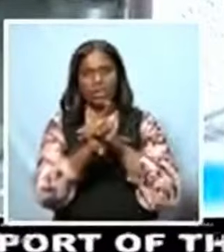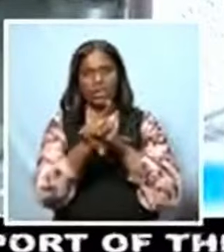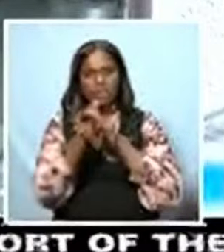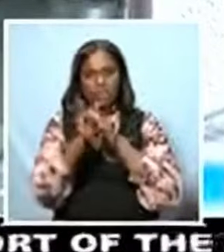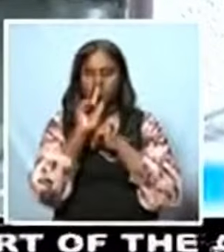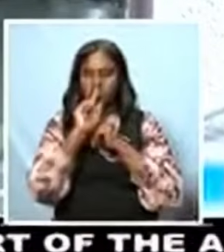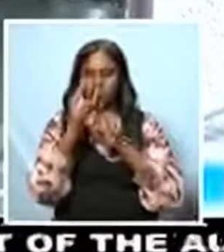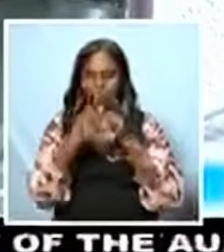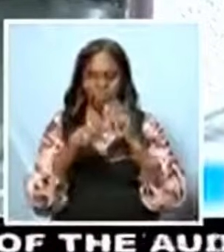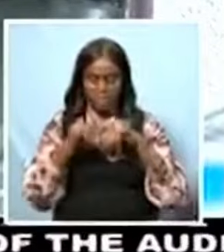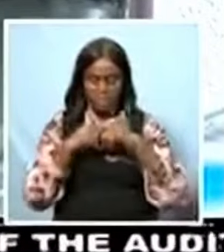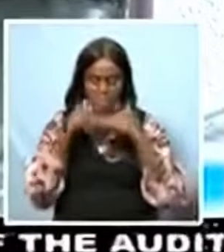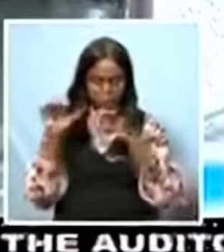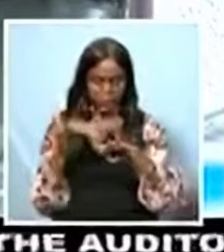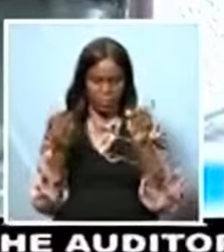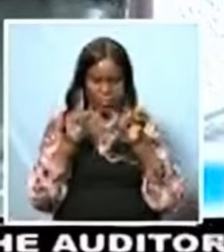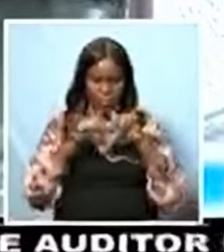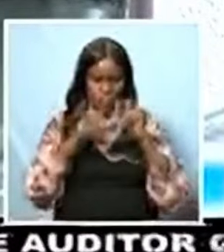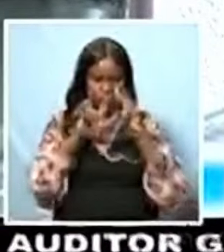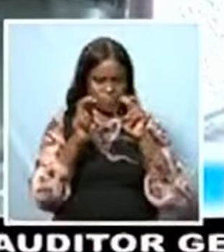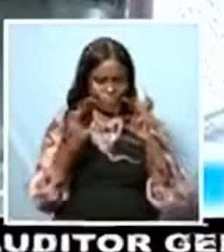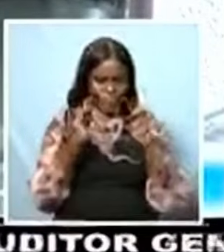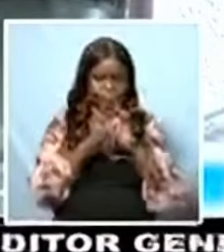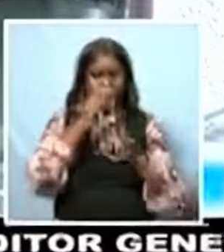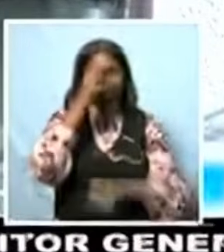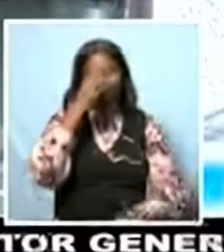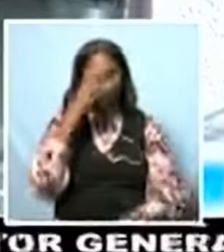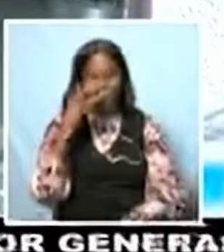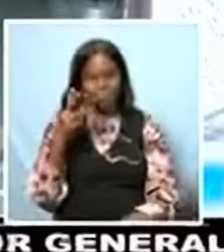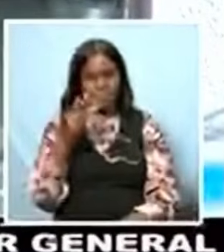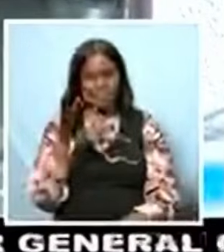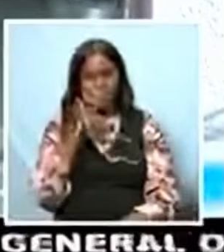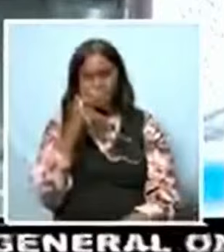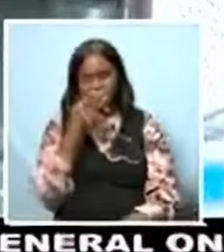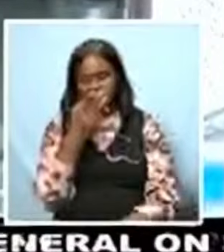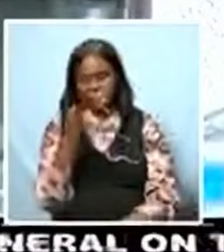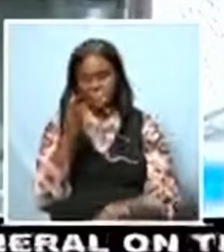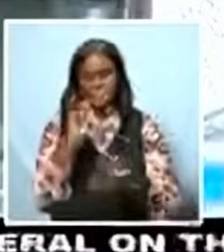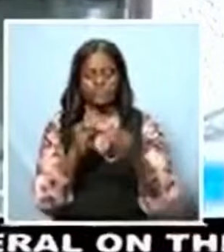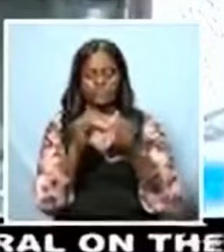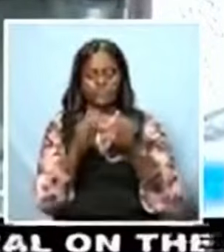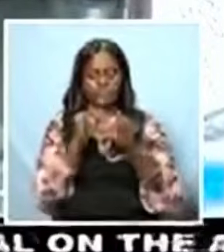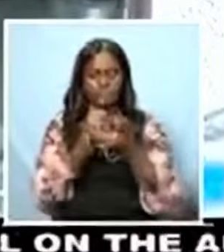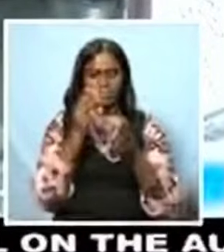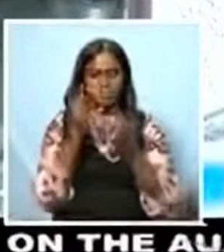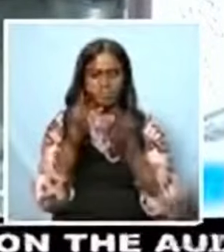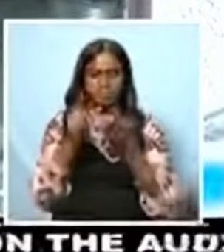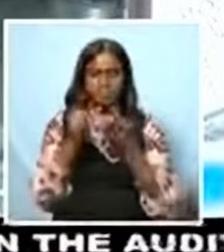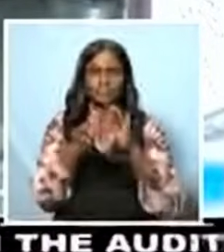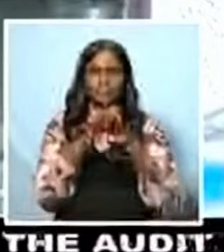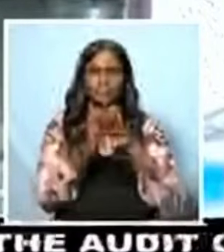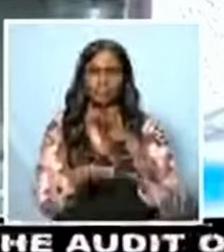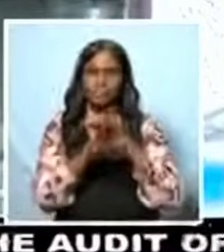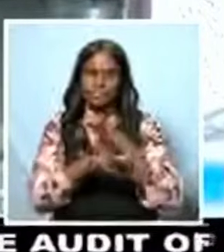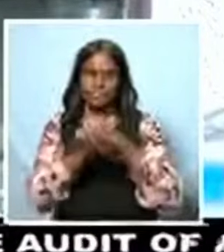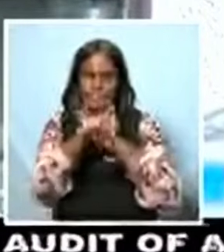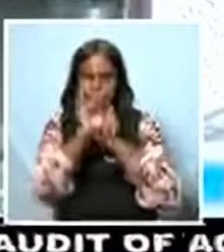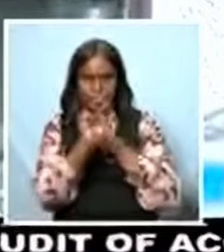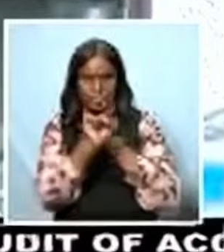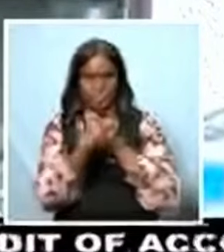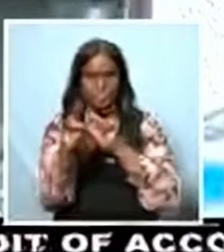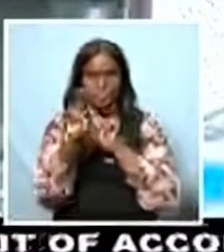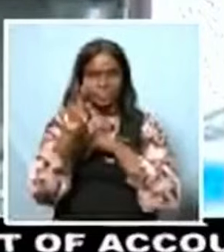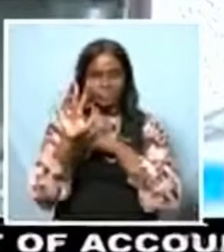So what we're doing is when we check on the NRC, we look at the range on the whether it's falling under 18 to